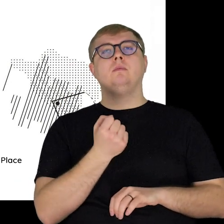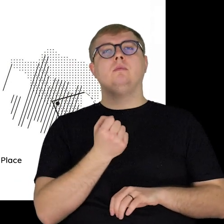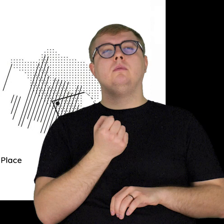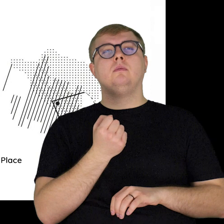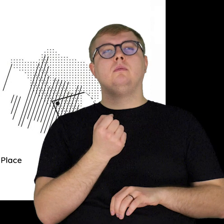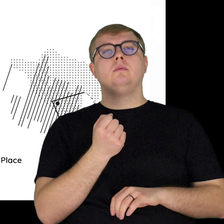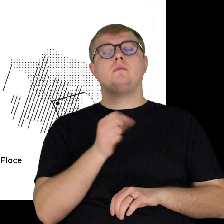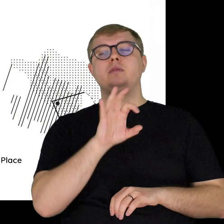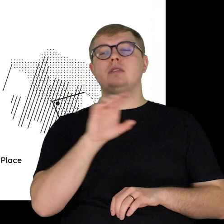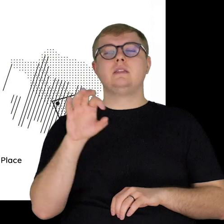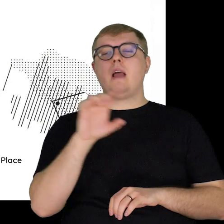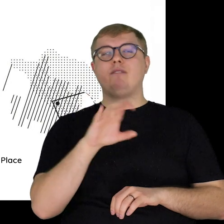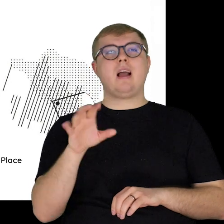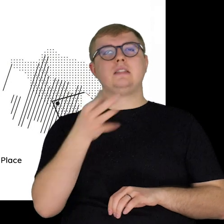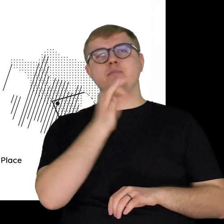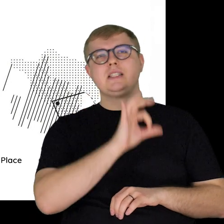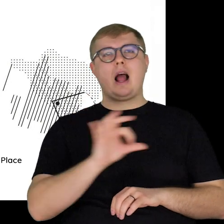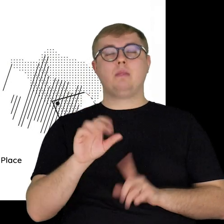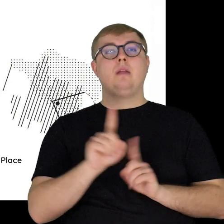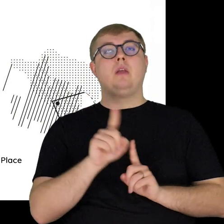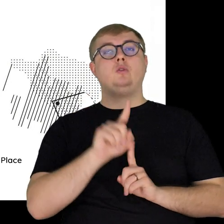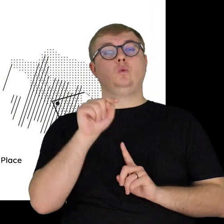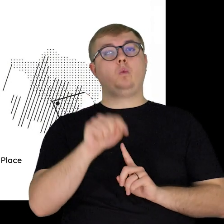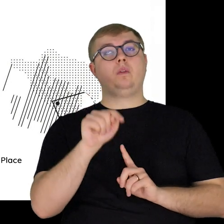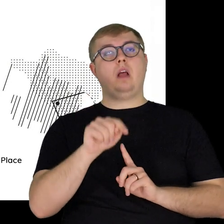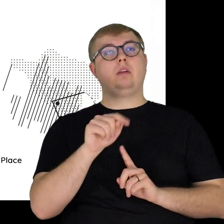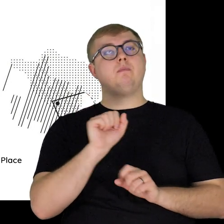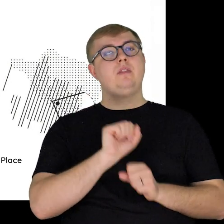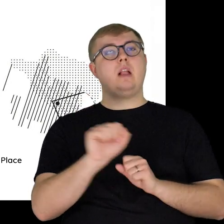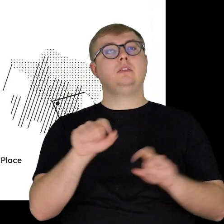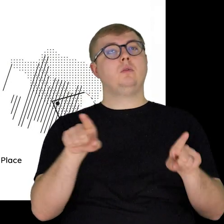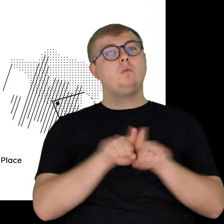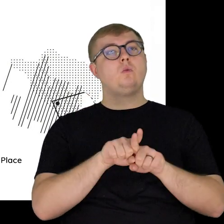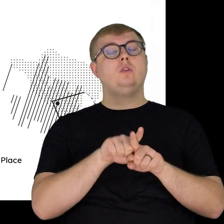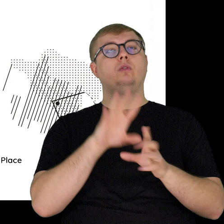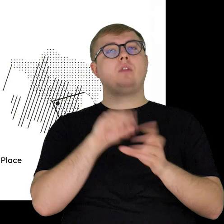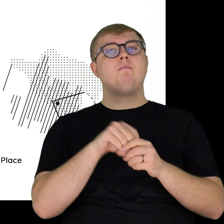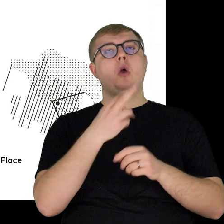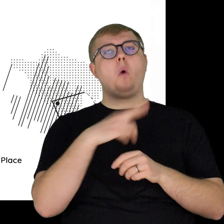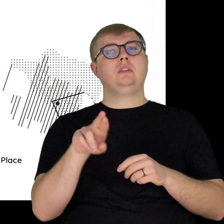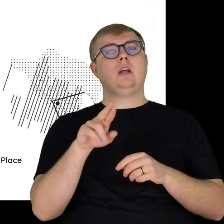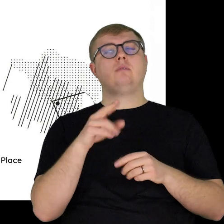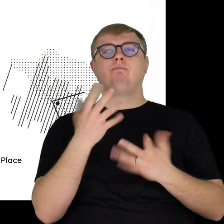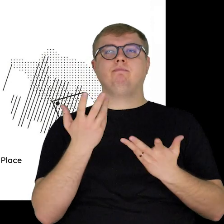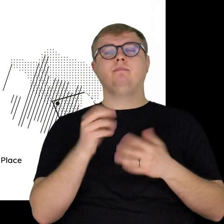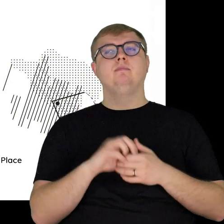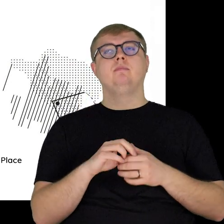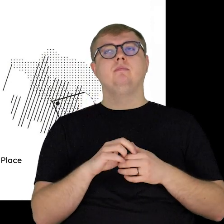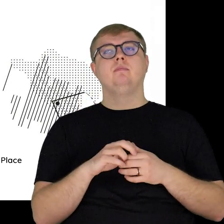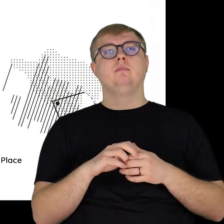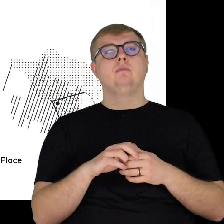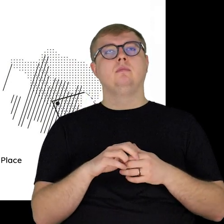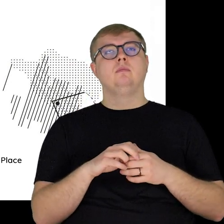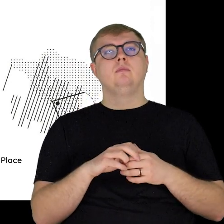figures, and here it's also like let's say a help to not to think space only